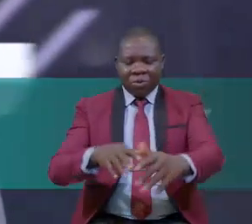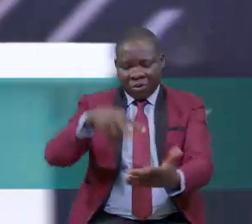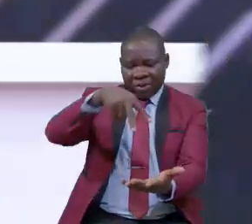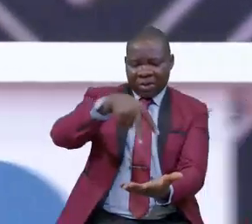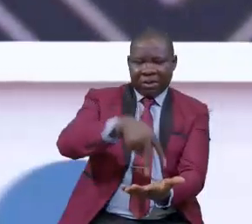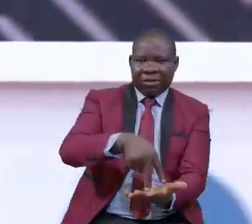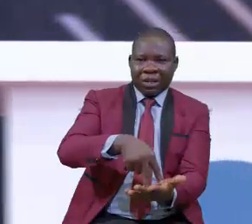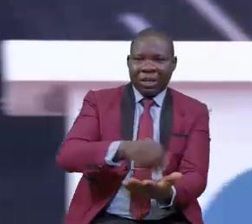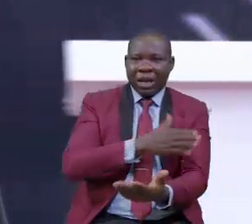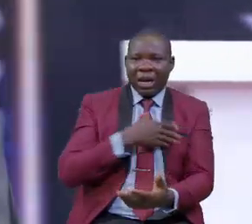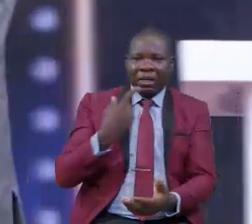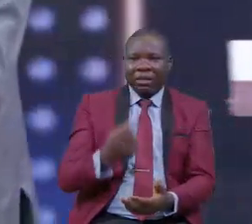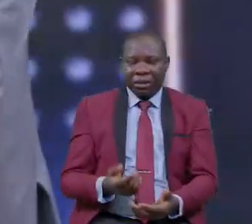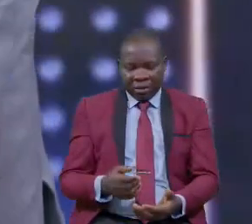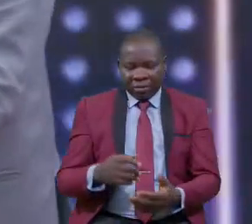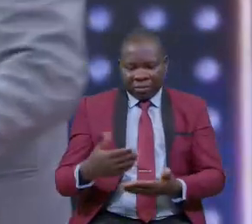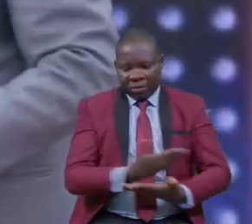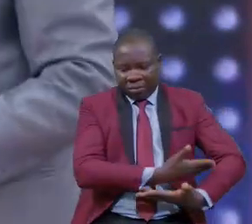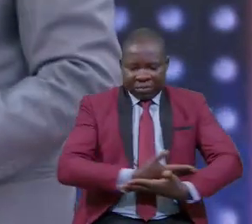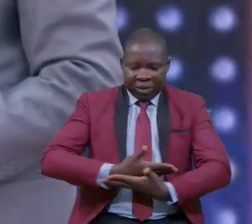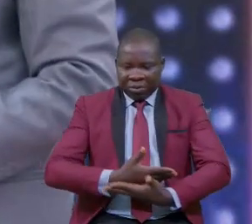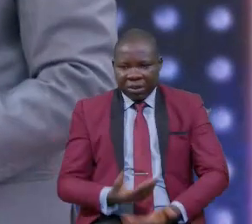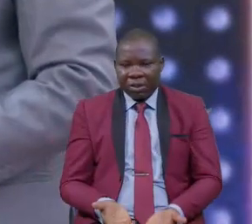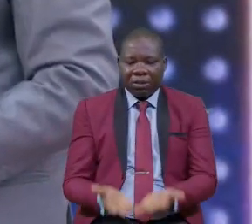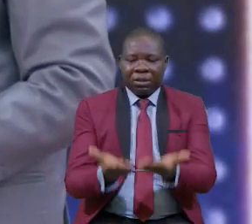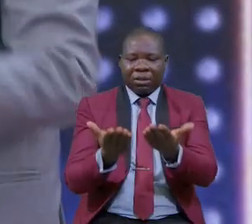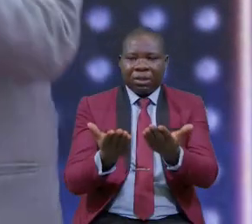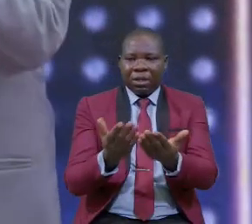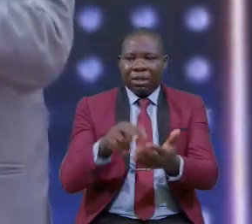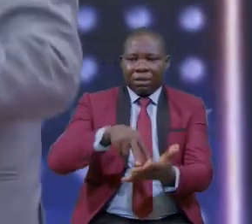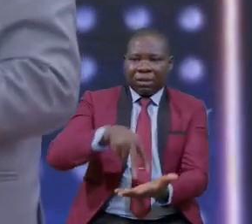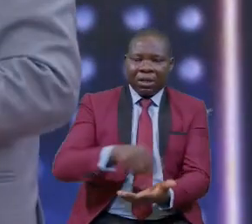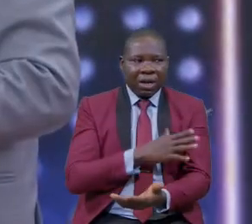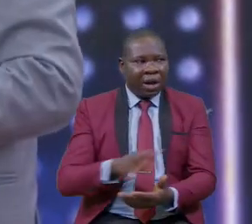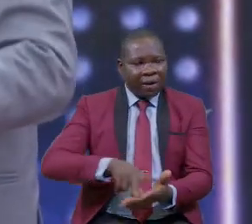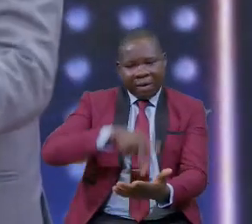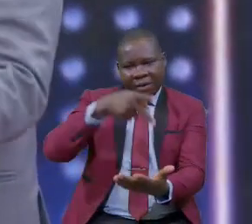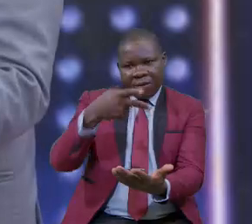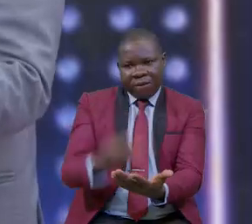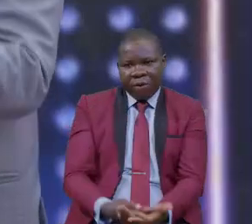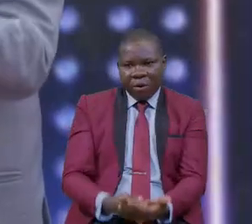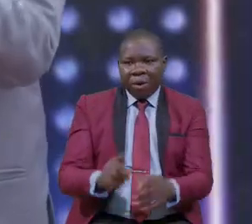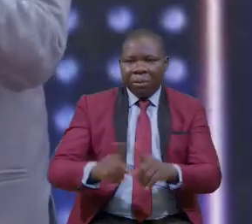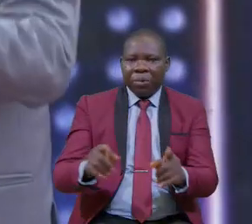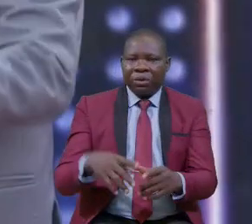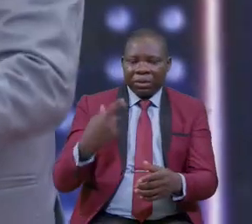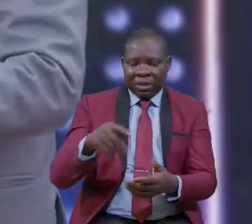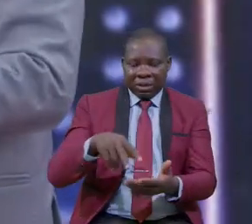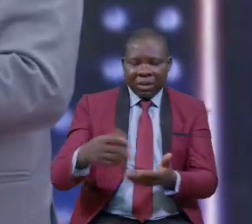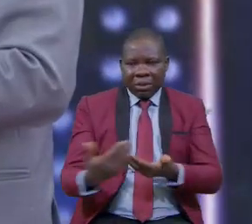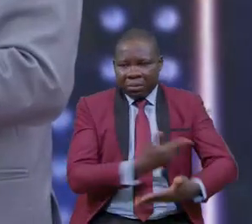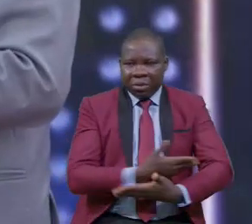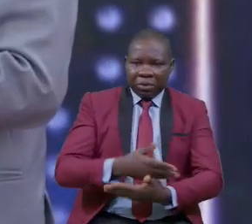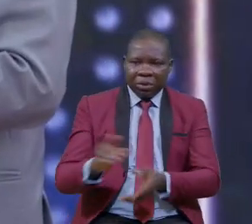baby stands up and falls down, but the baby does not give up, stands up